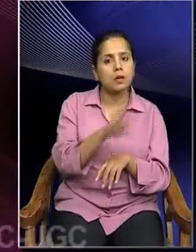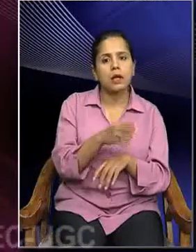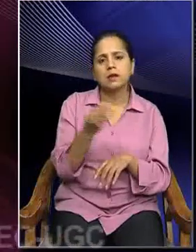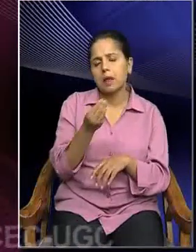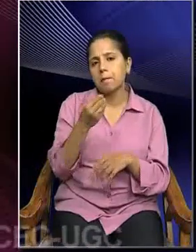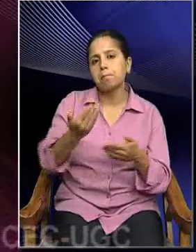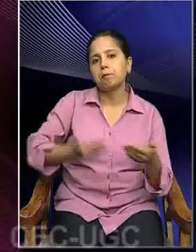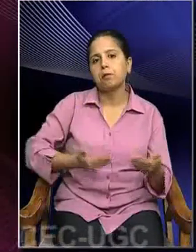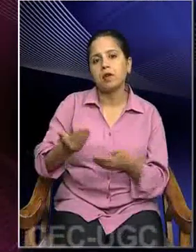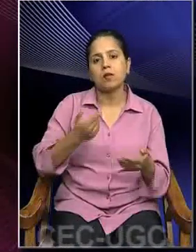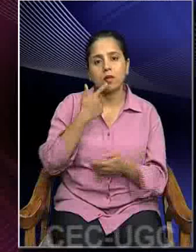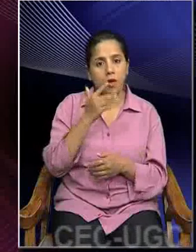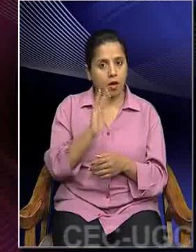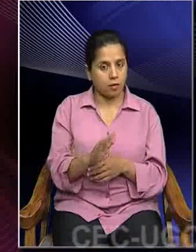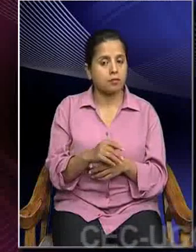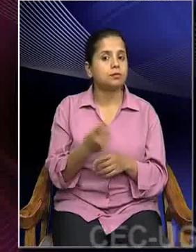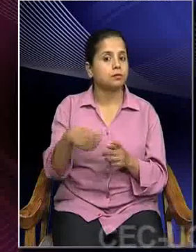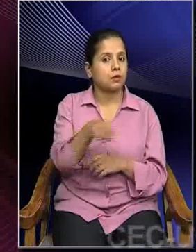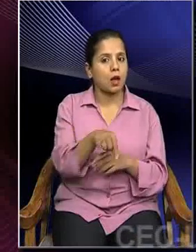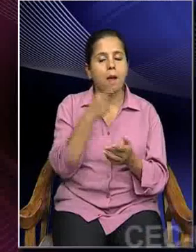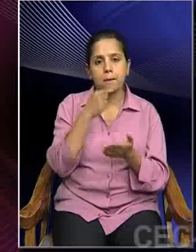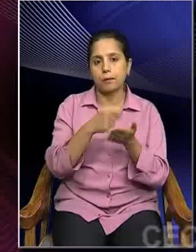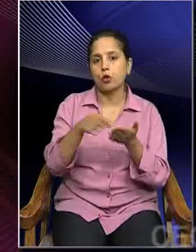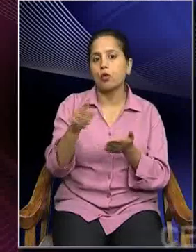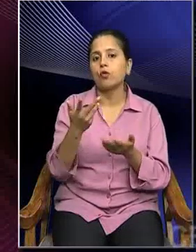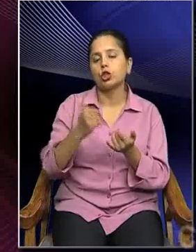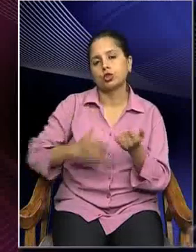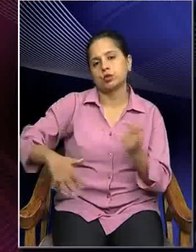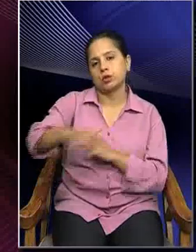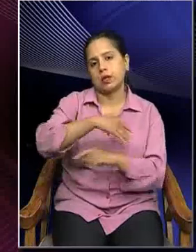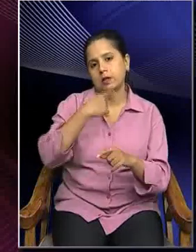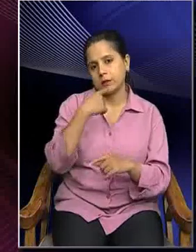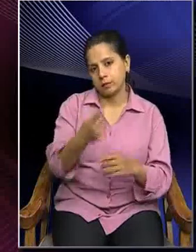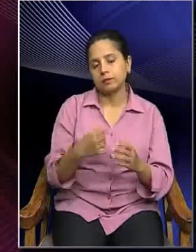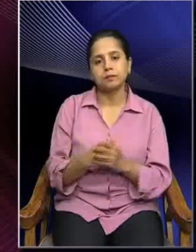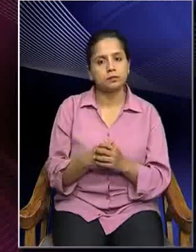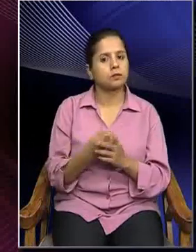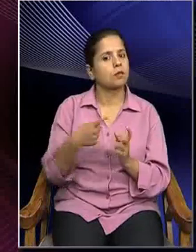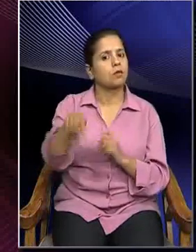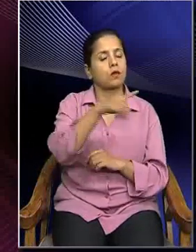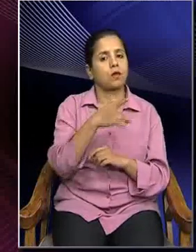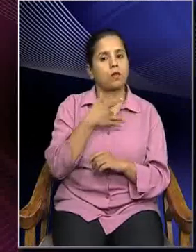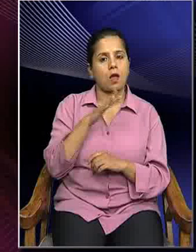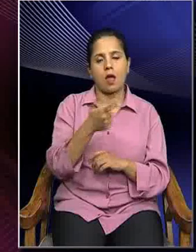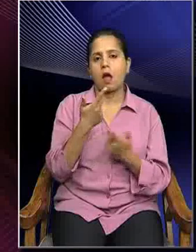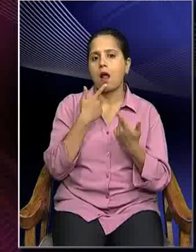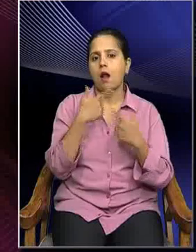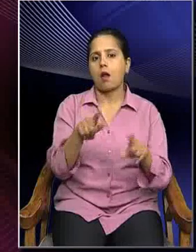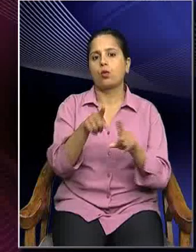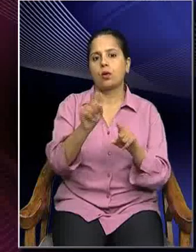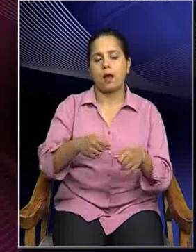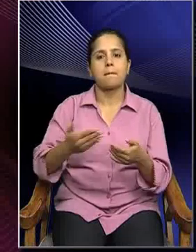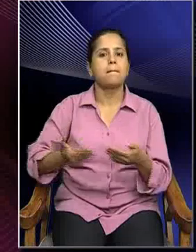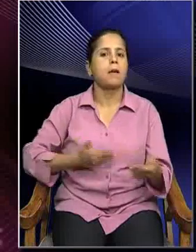certain behaviors which are approved by society and you are kind of allowed to behave